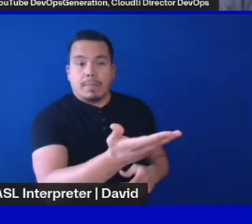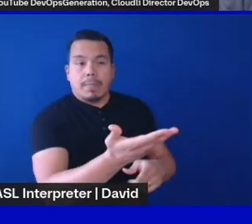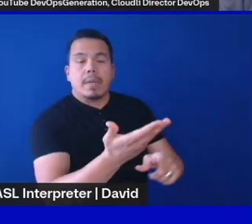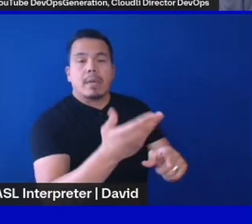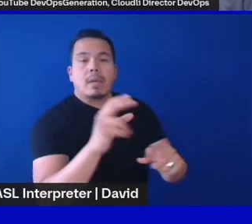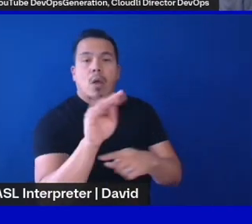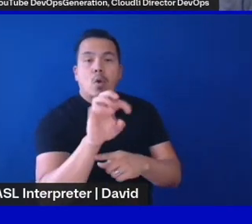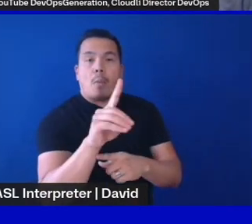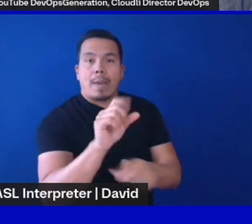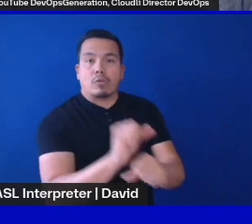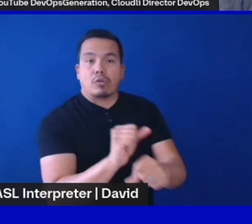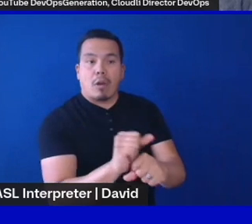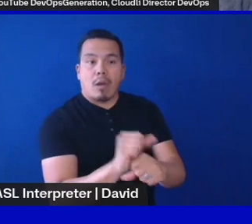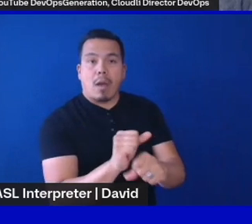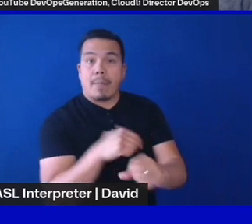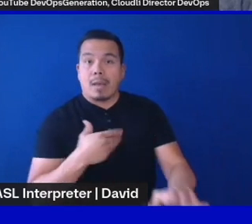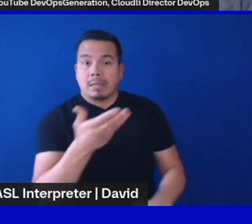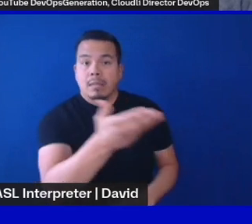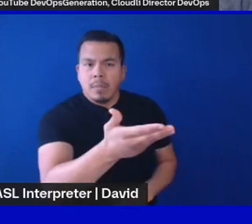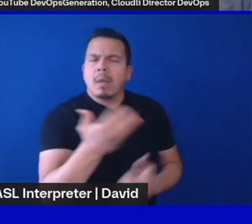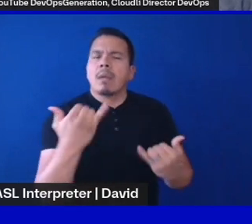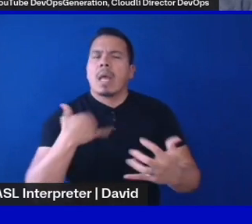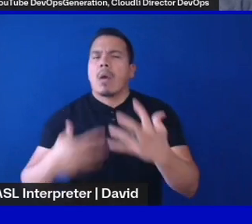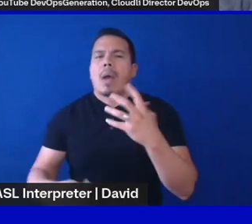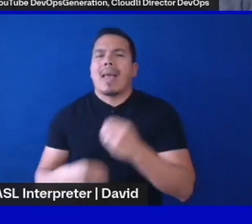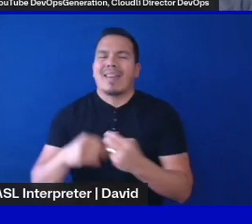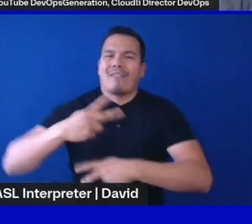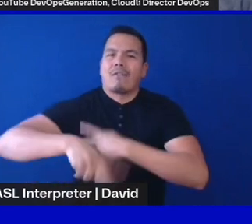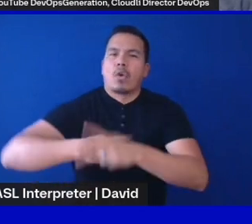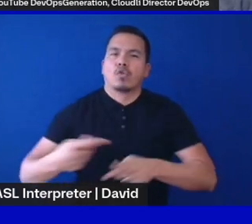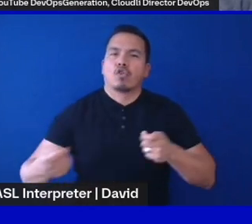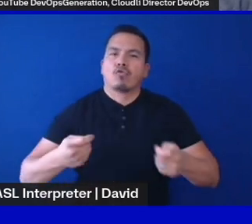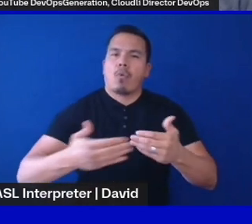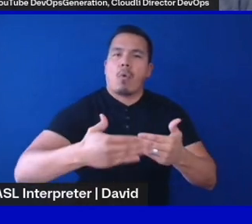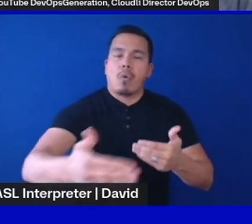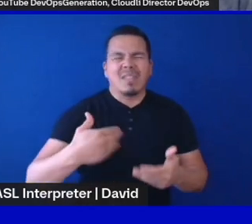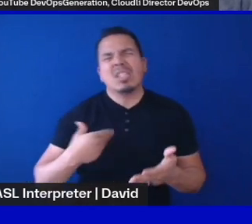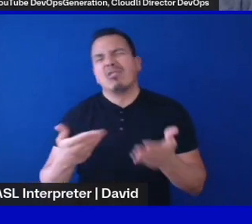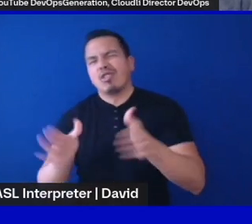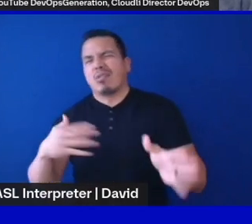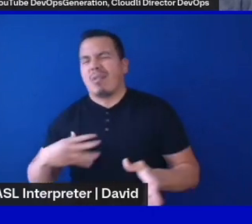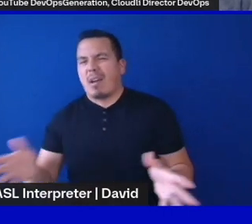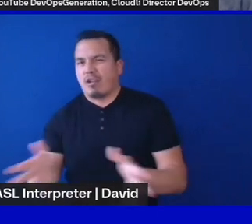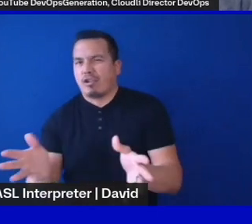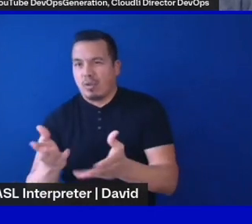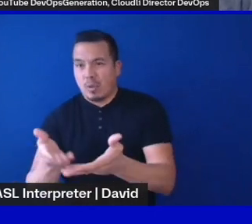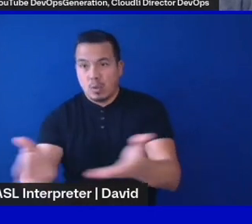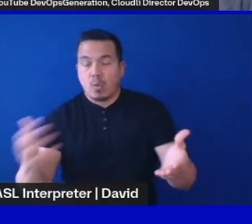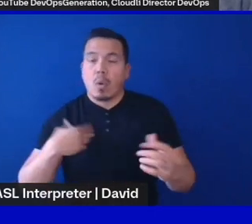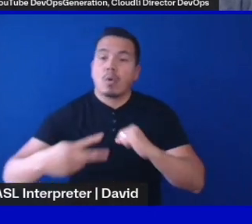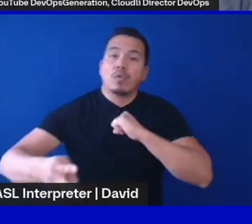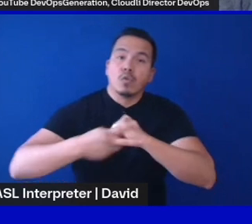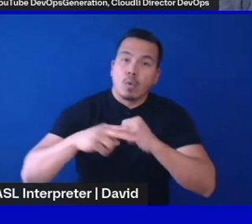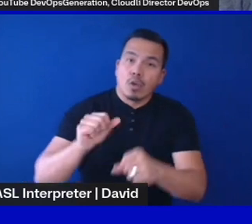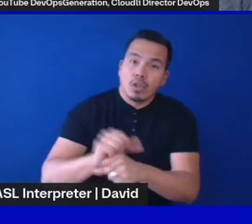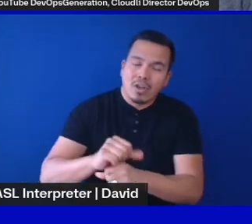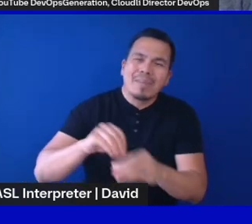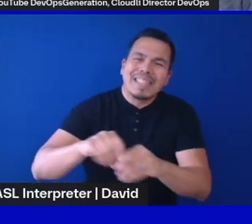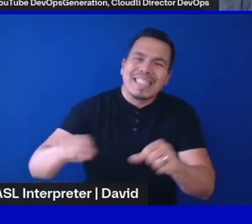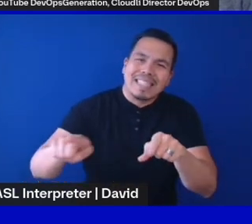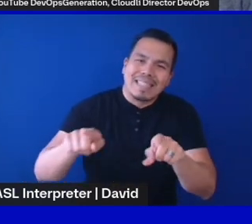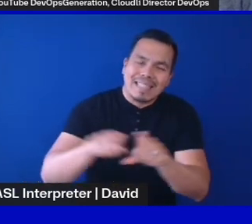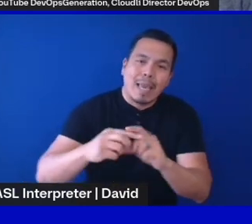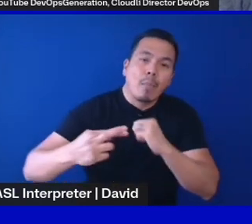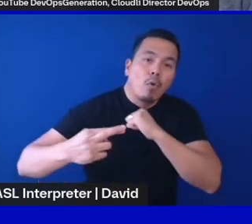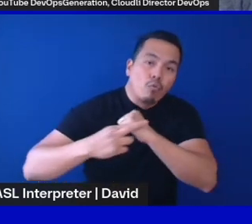Nomad job. Here, what we are adding is version control. Generally, I encourage people to store their Nomad jobs in the same repo as their code. Now,